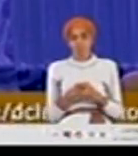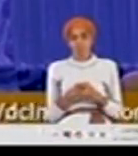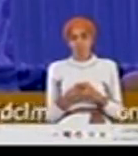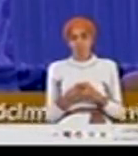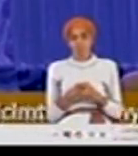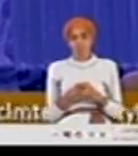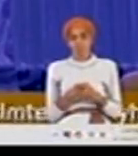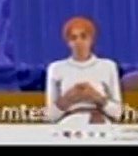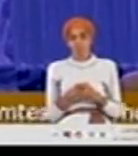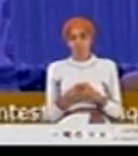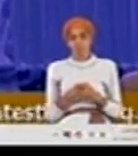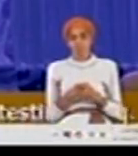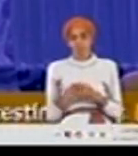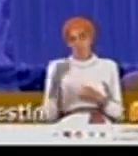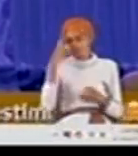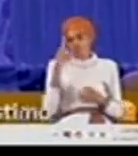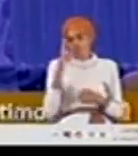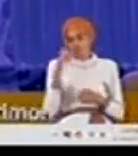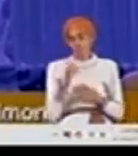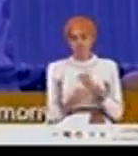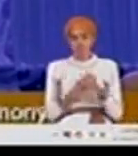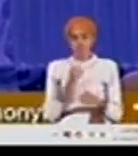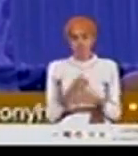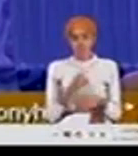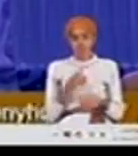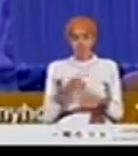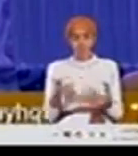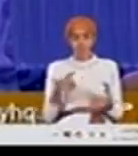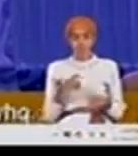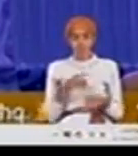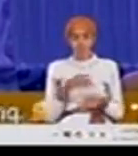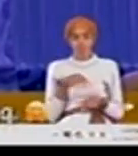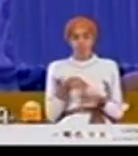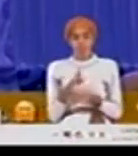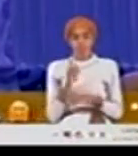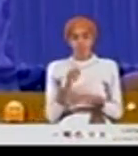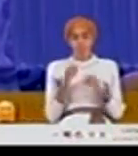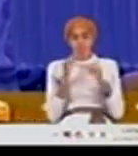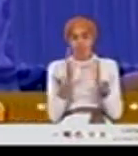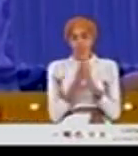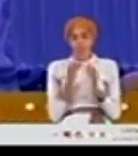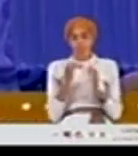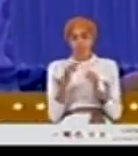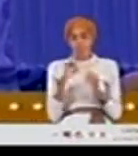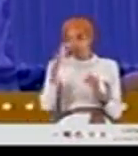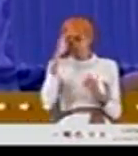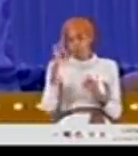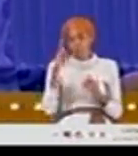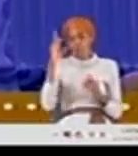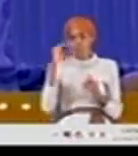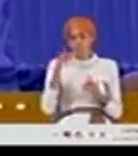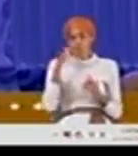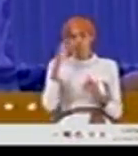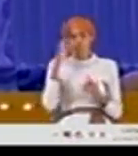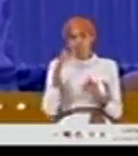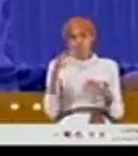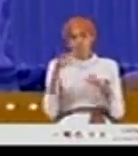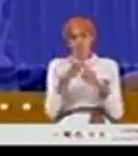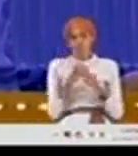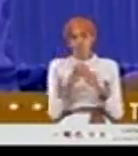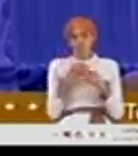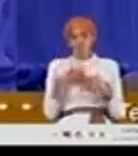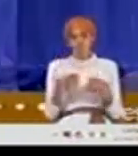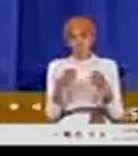past 1 year. But at the prayer of the man of God yesterday, she received her instant healing. Let's hear from her. Praise